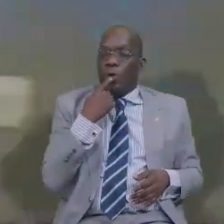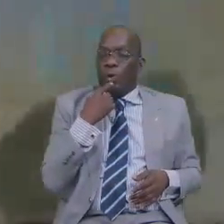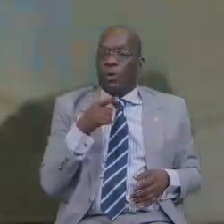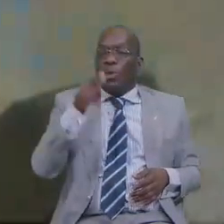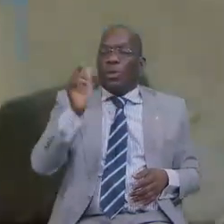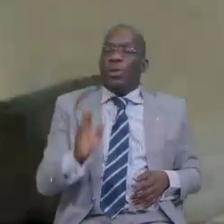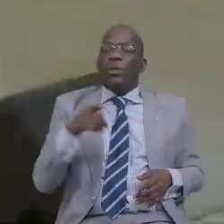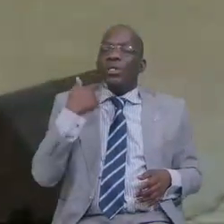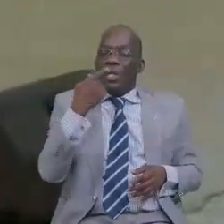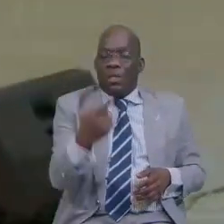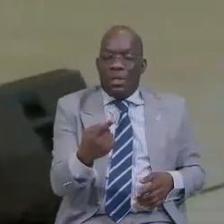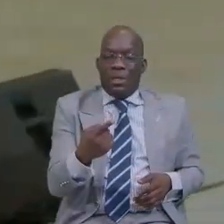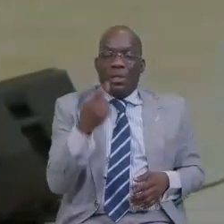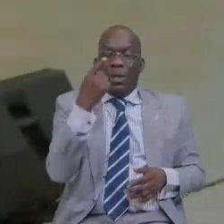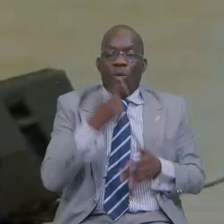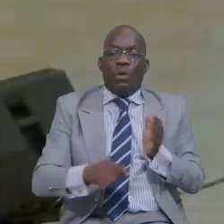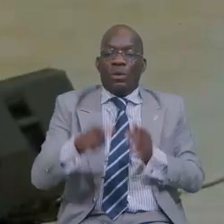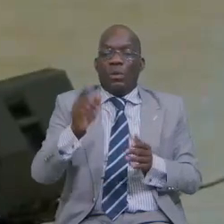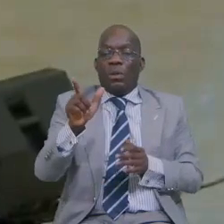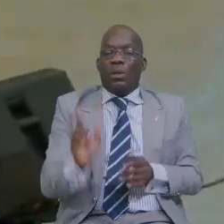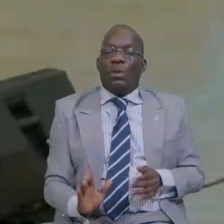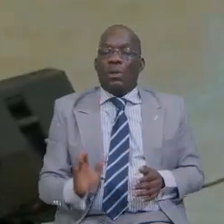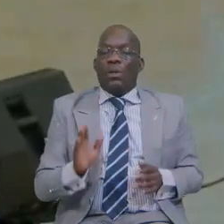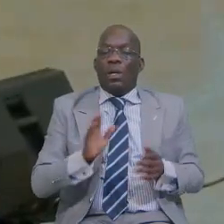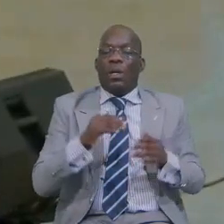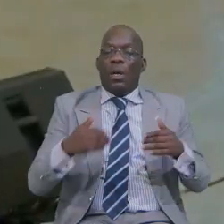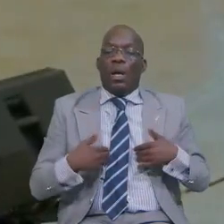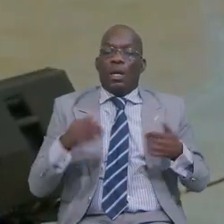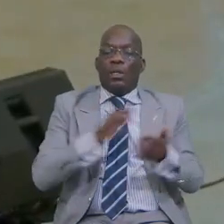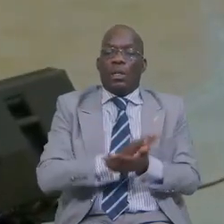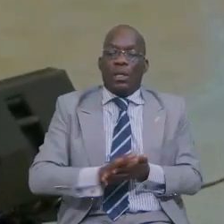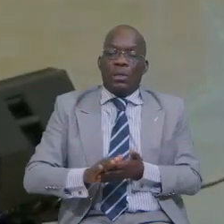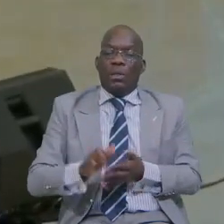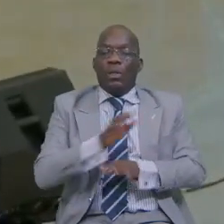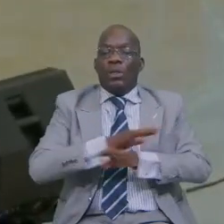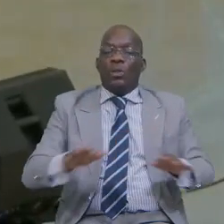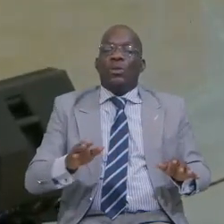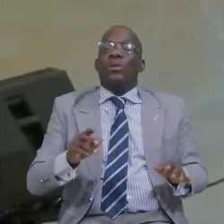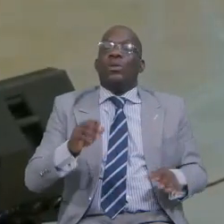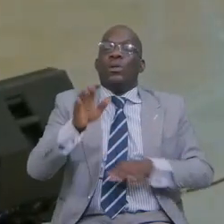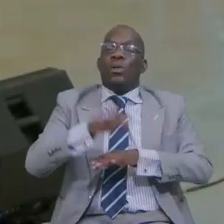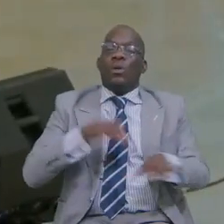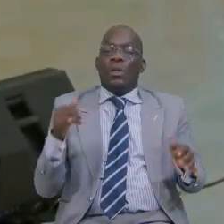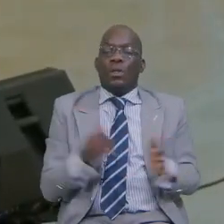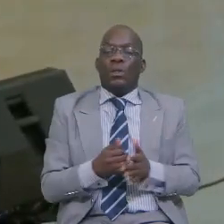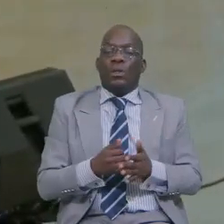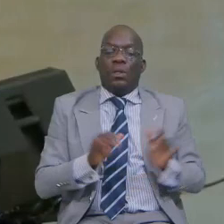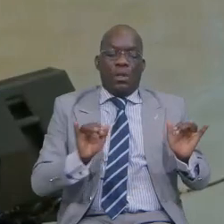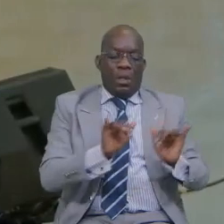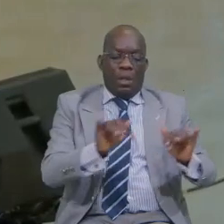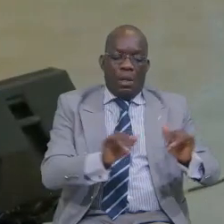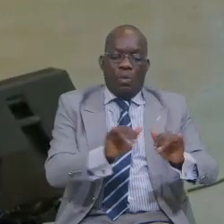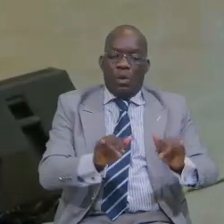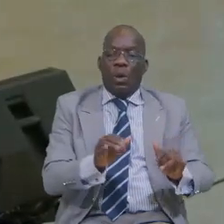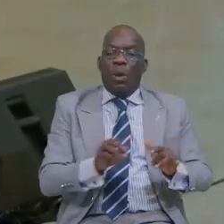God has cleansed, do not call that common or unclean. It happened